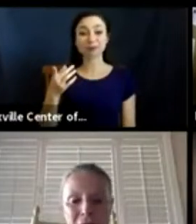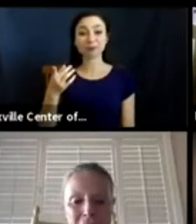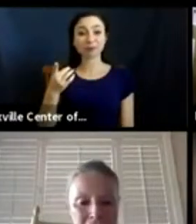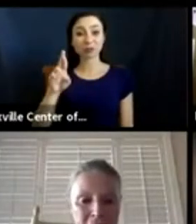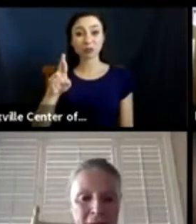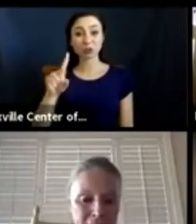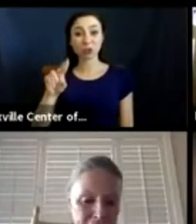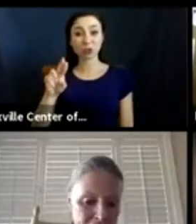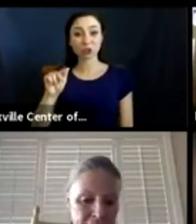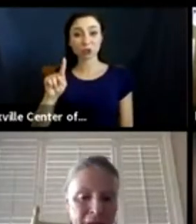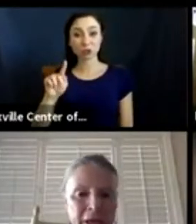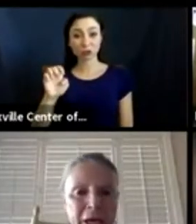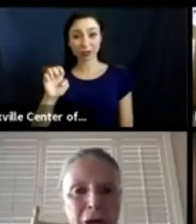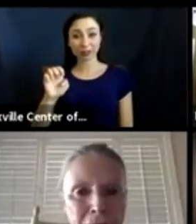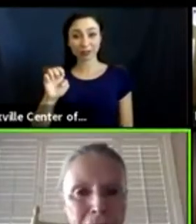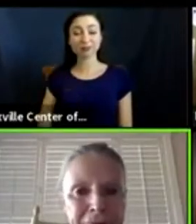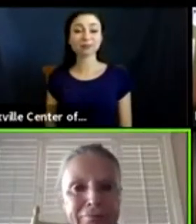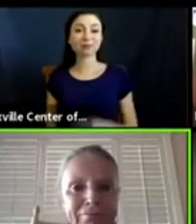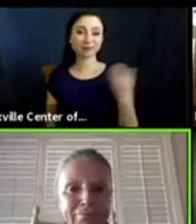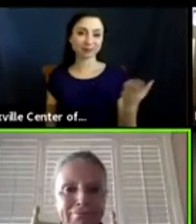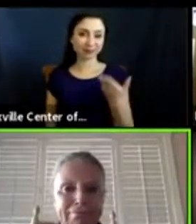Drake. Here.